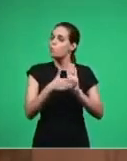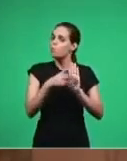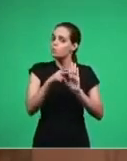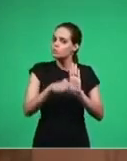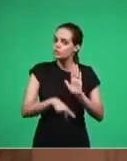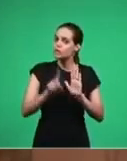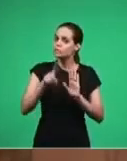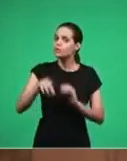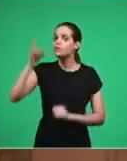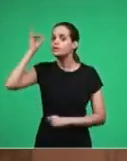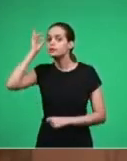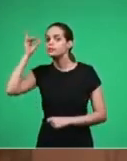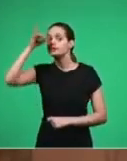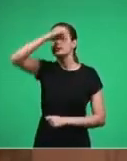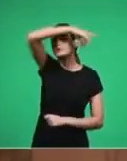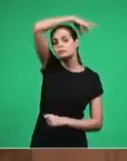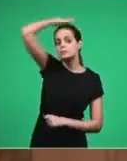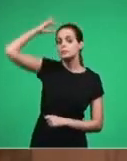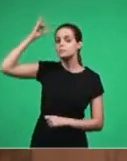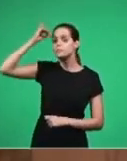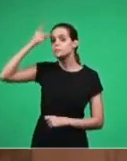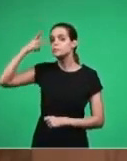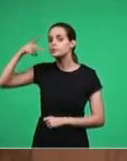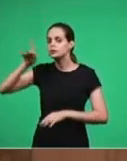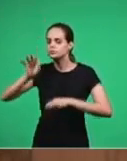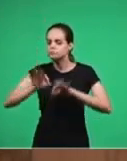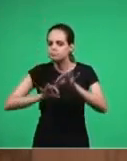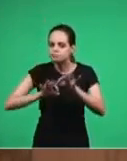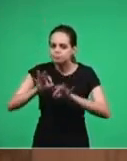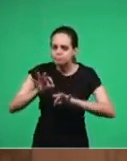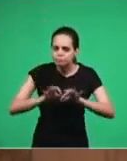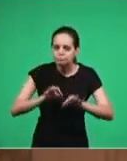is whatever the Holy Spirit wants us to do.